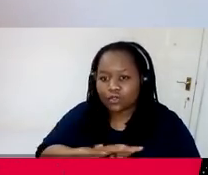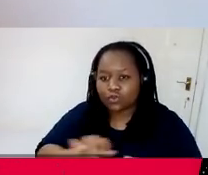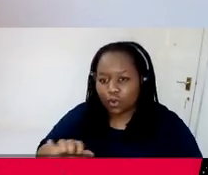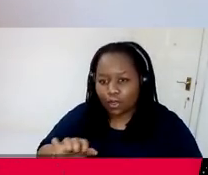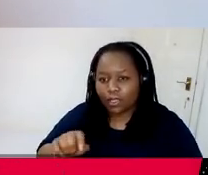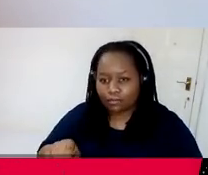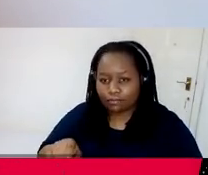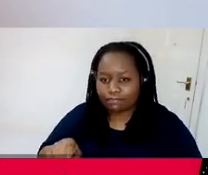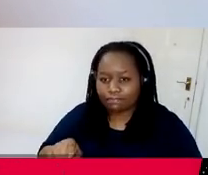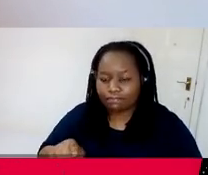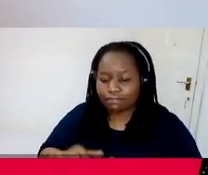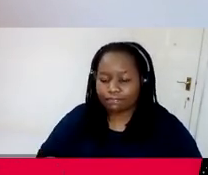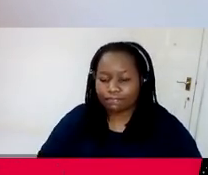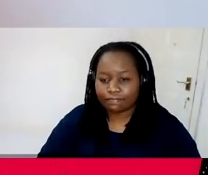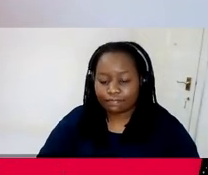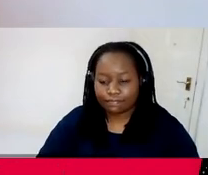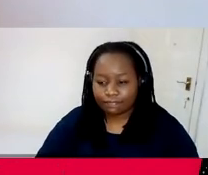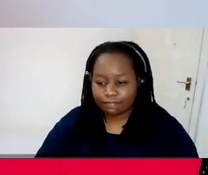Anna, did you want to add something?